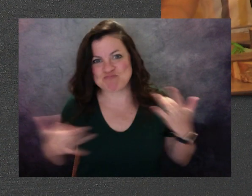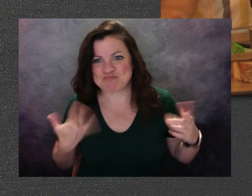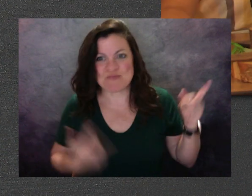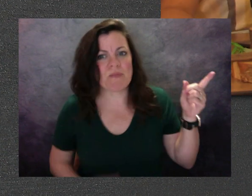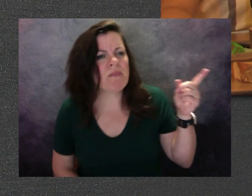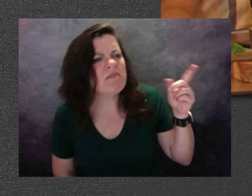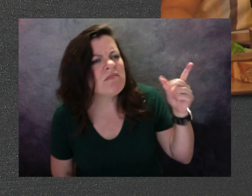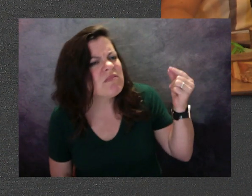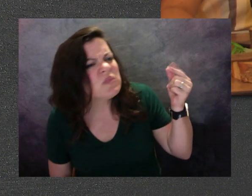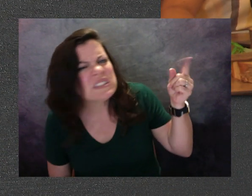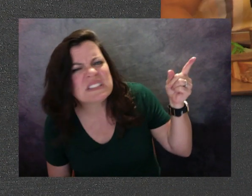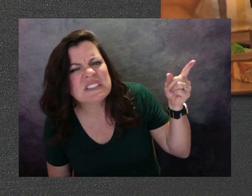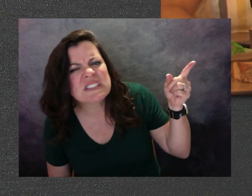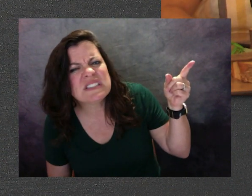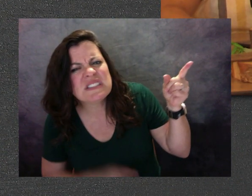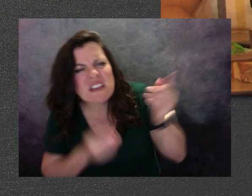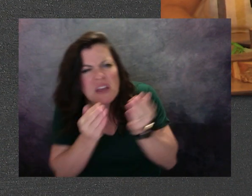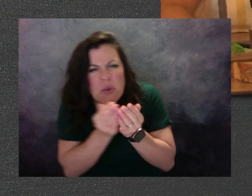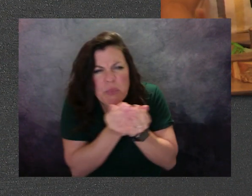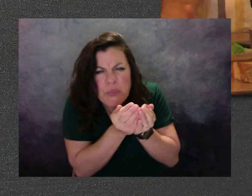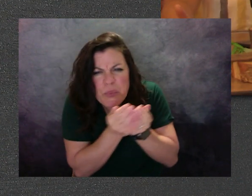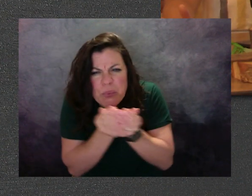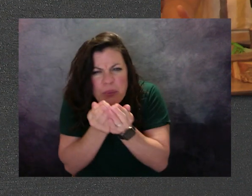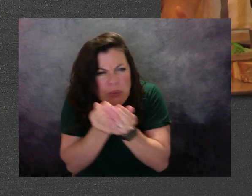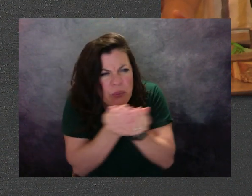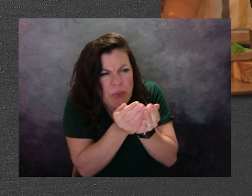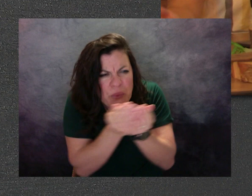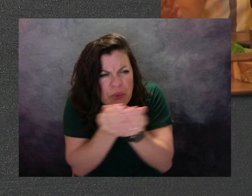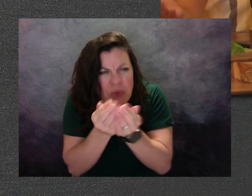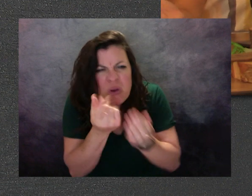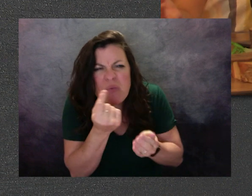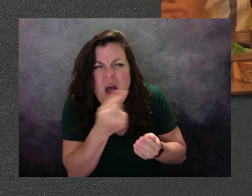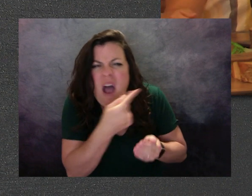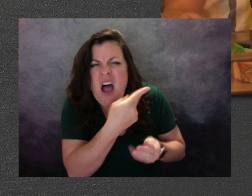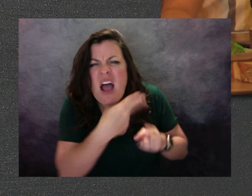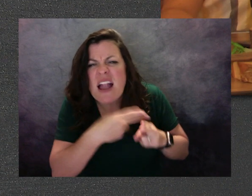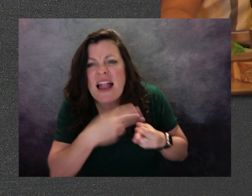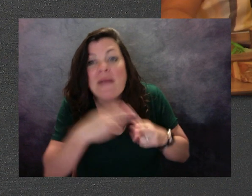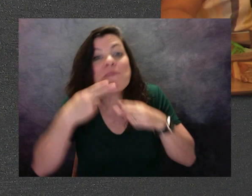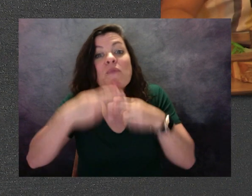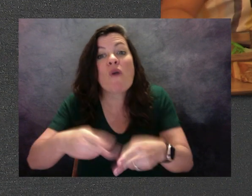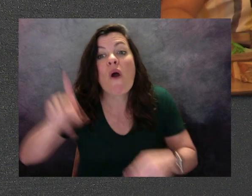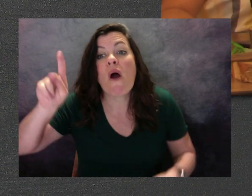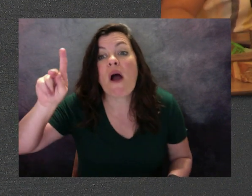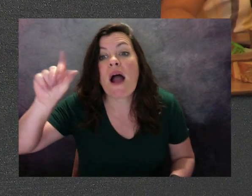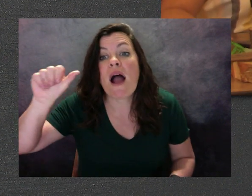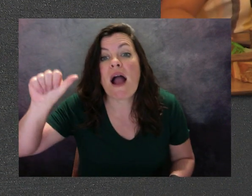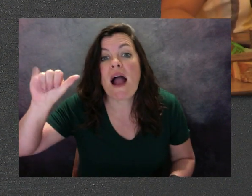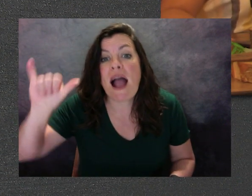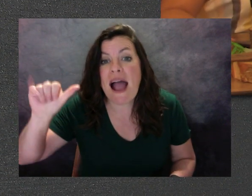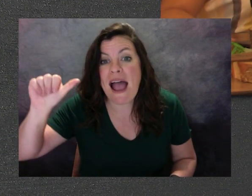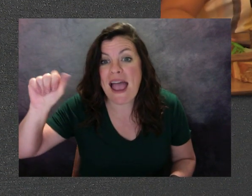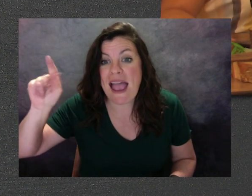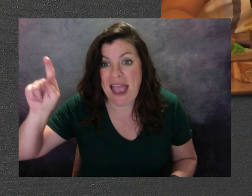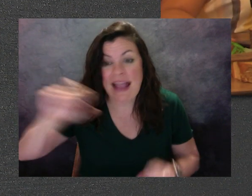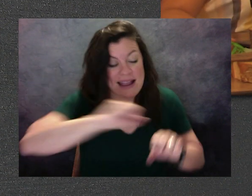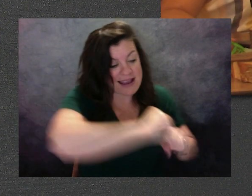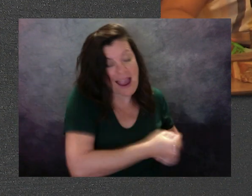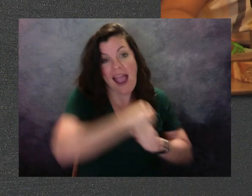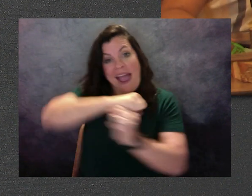called? It's a kayak. Can you say kayak with me? Kayak. and that is something that you can do on the